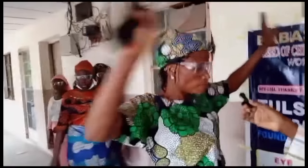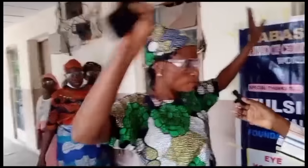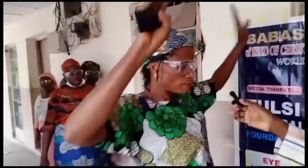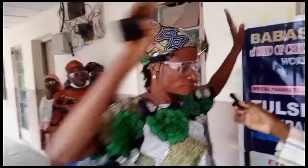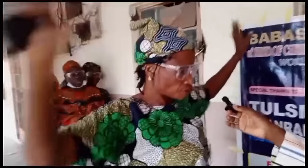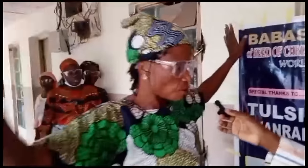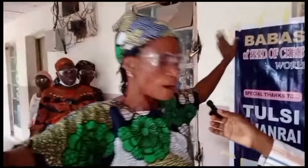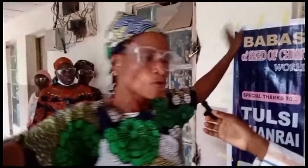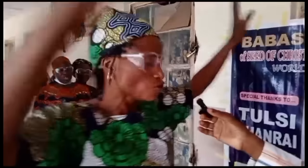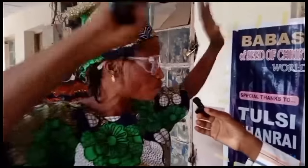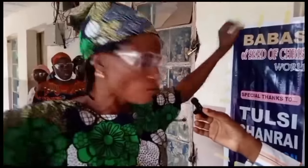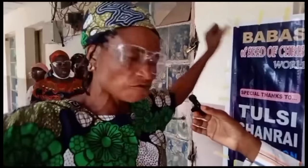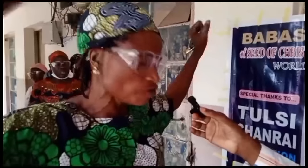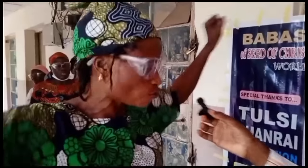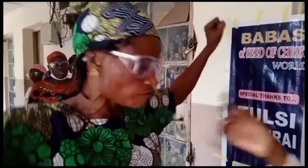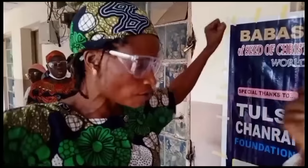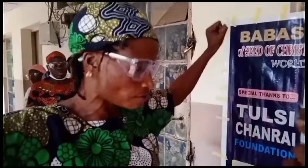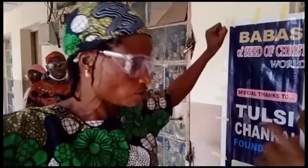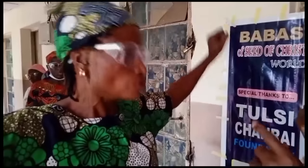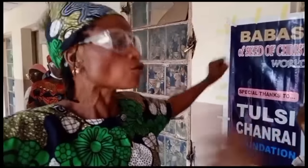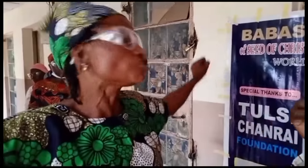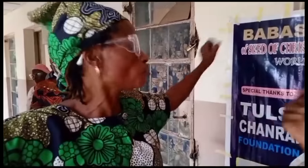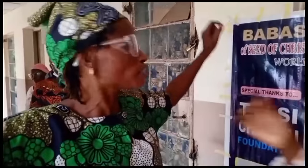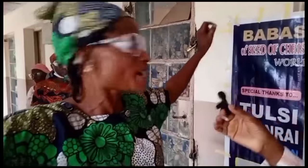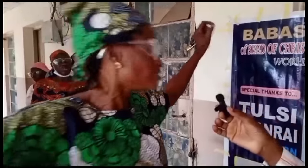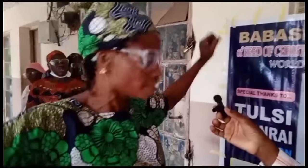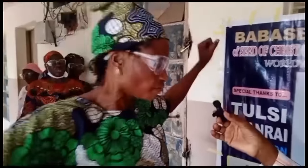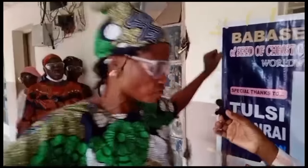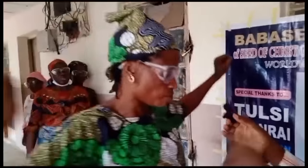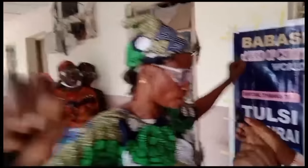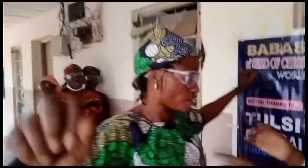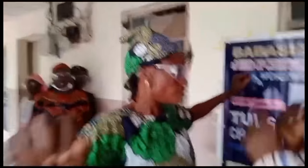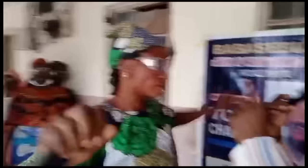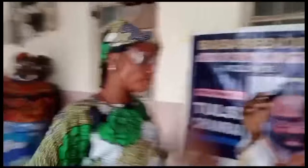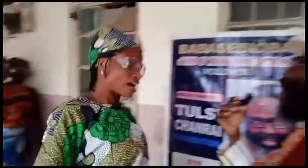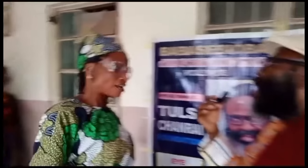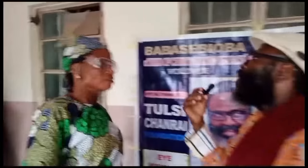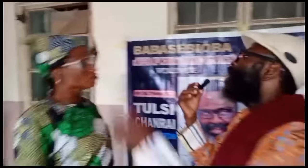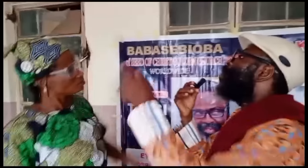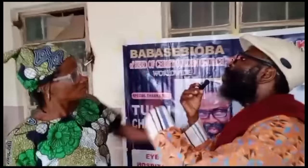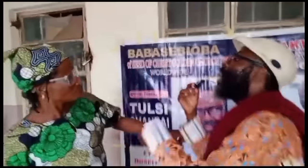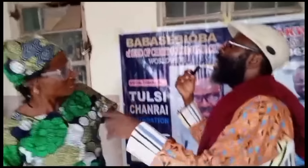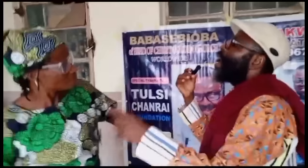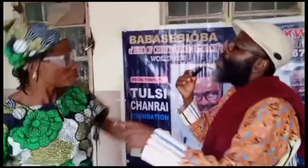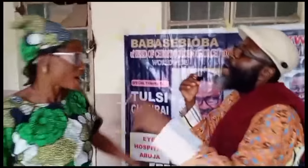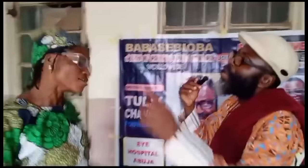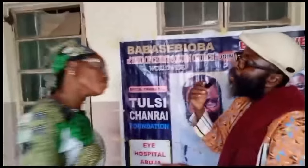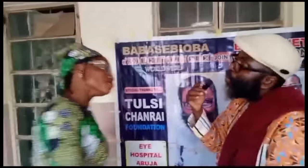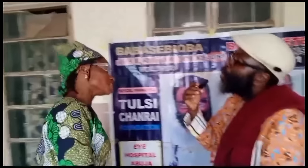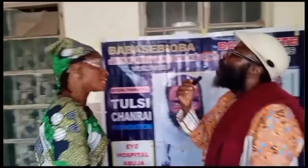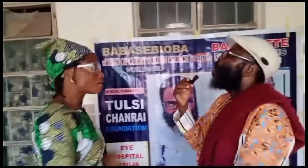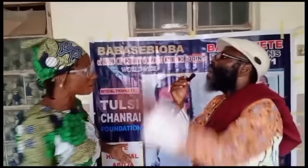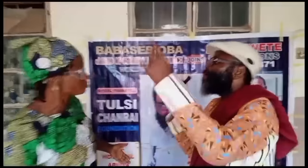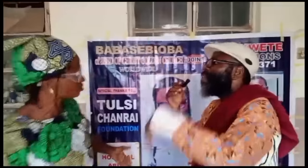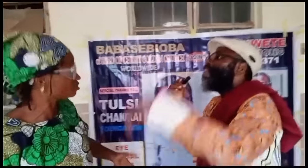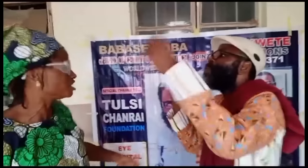Mustafa JP Babasebioba mo dupe mo fi ogo to se ore emergency to se ore emergency Olorun Mustafa e o lala baro